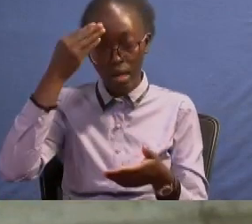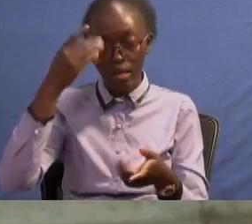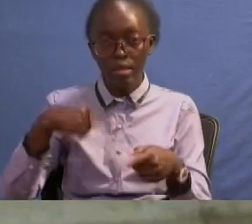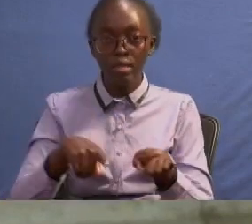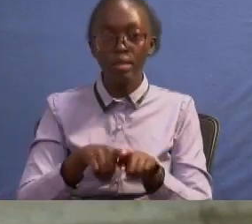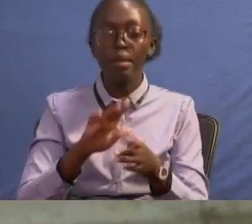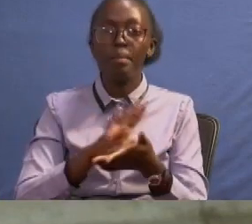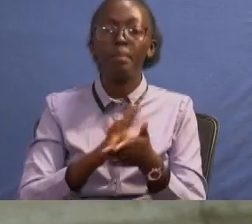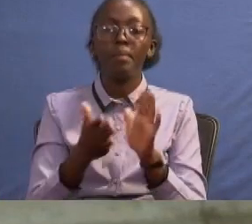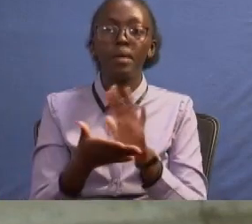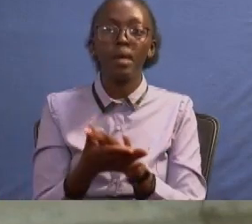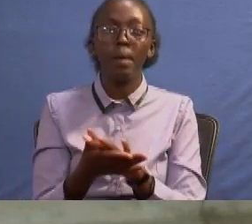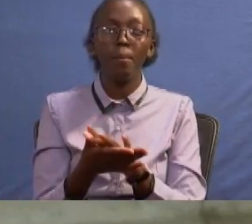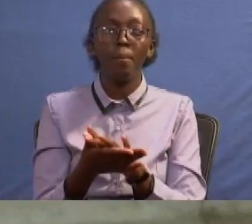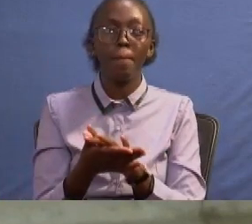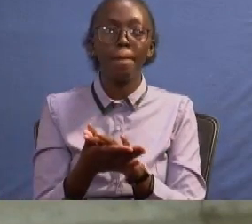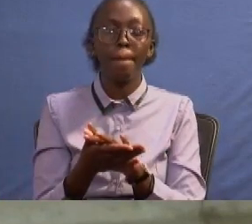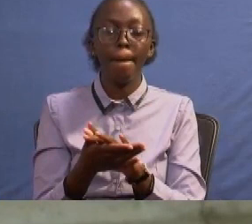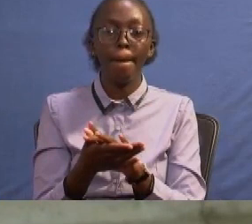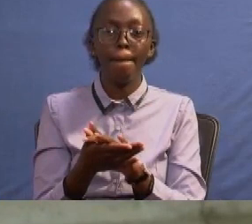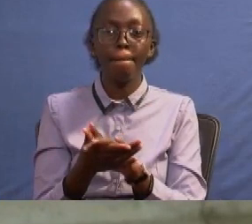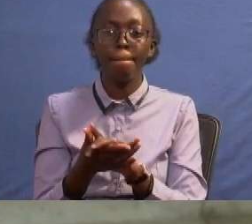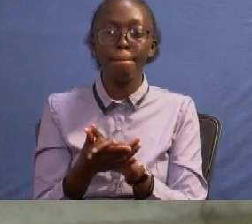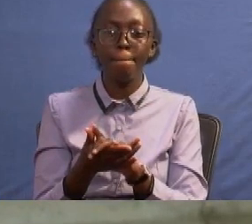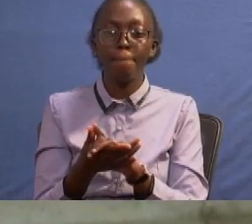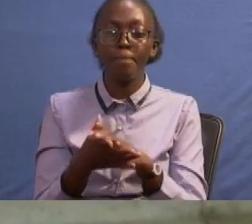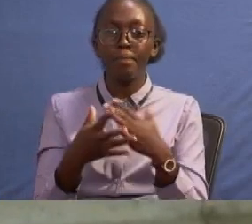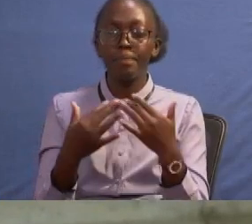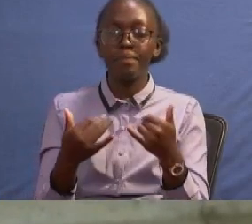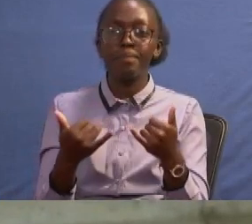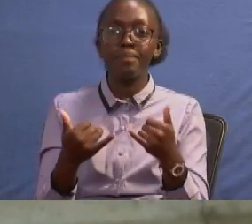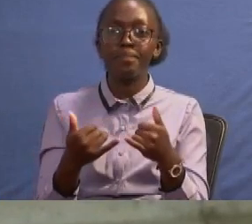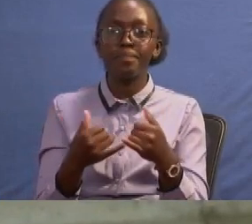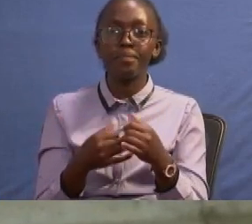me, what have become of me now,